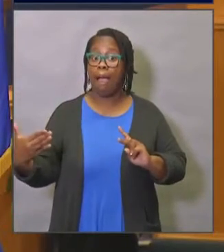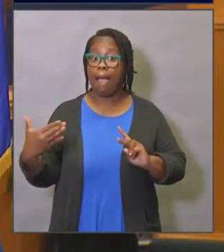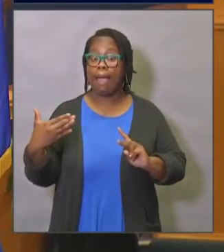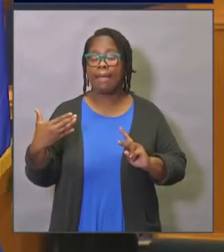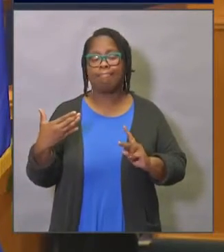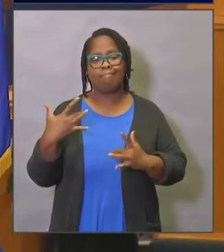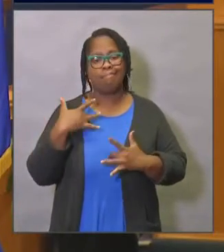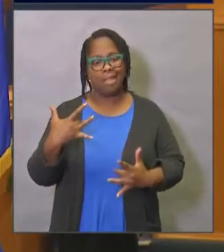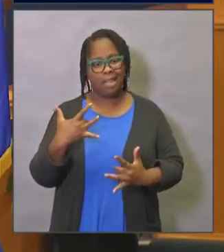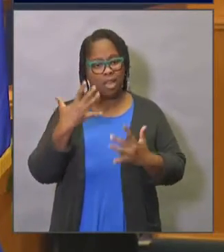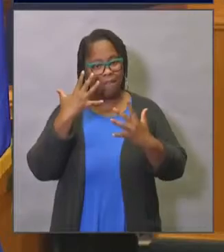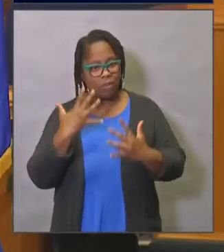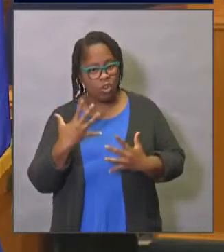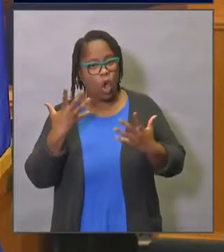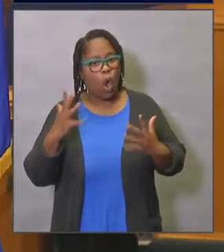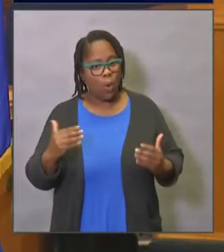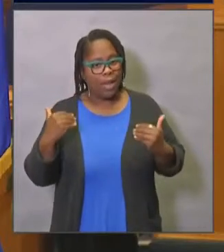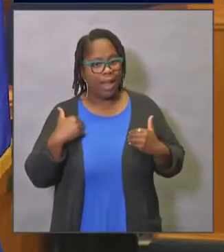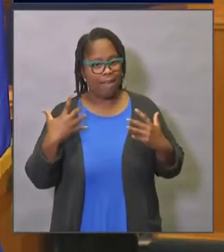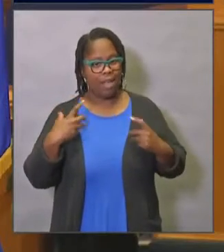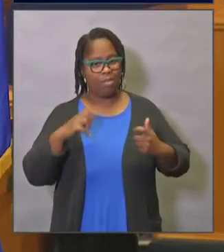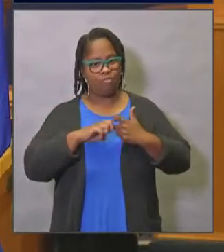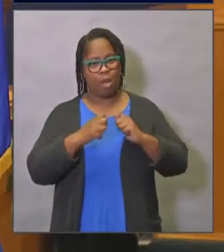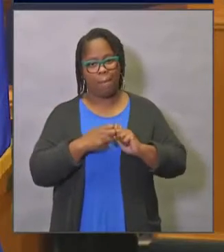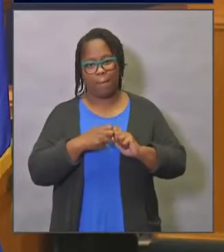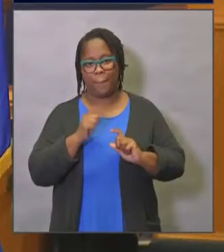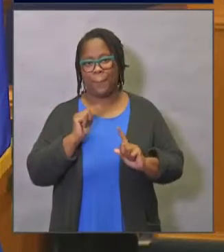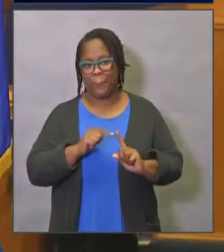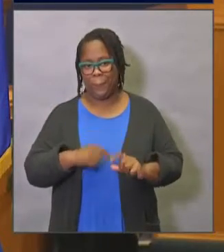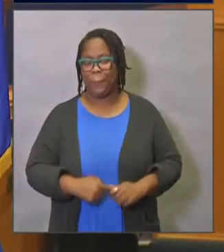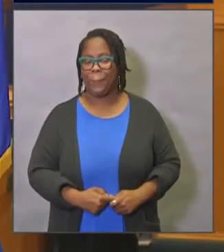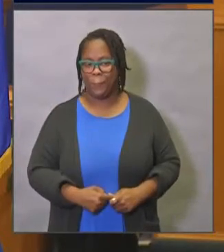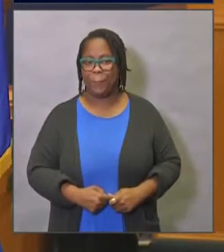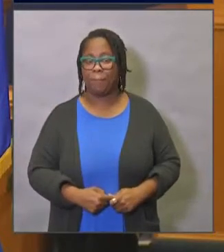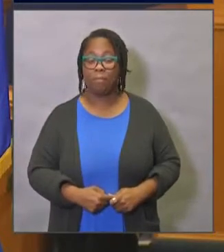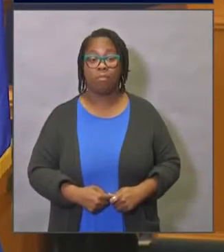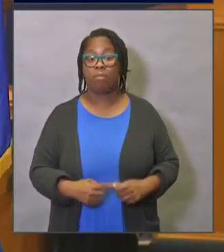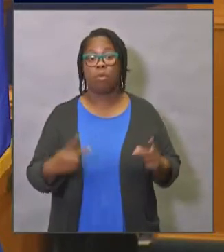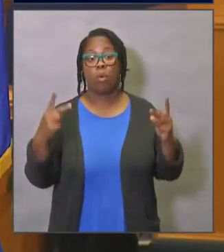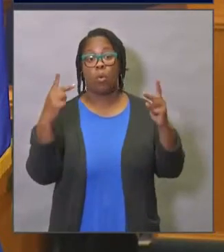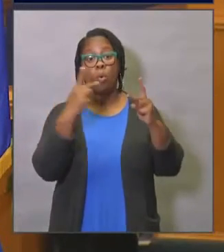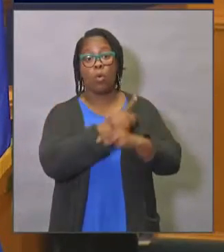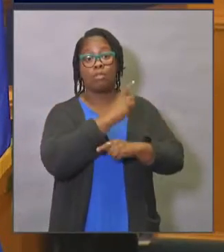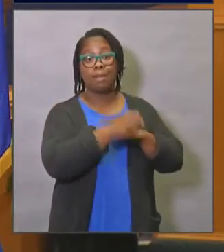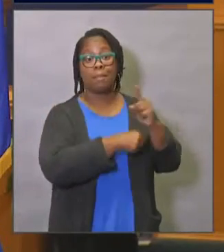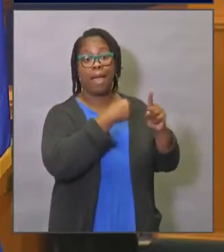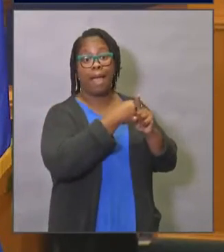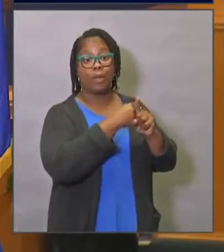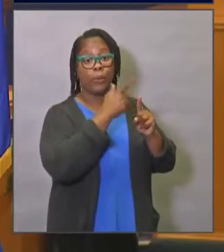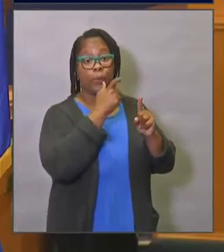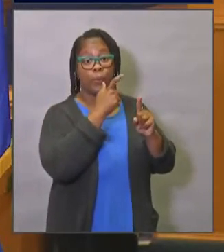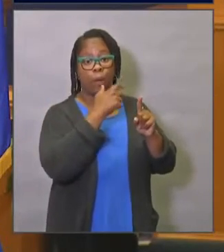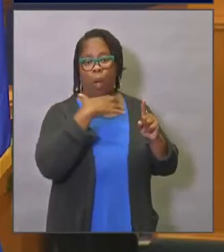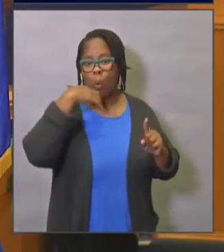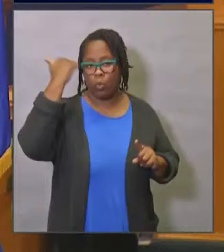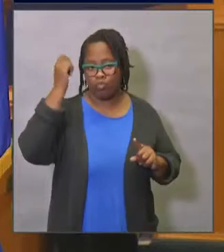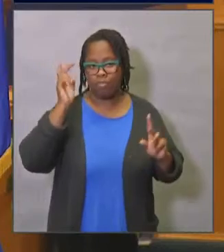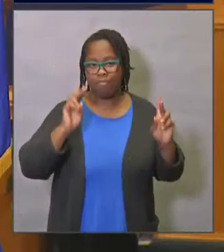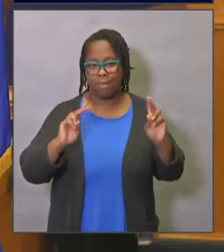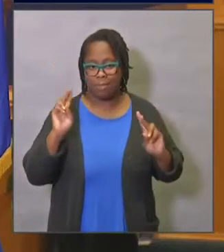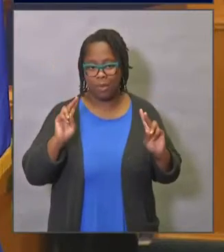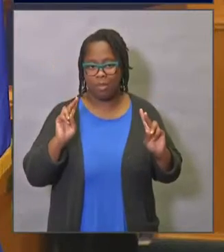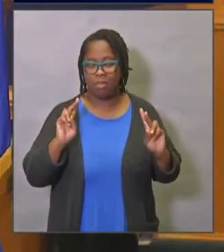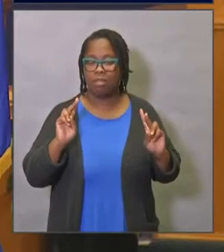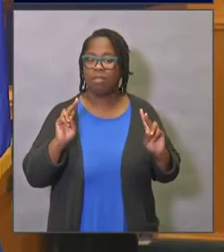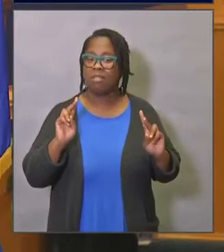have an underlying health condition, and disproportionately they tend to be older. But as you can see when I